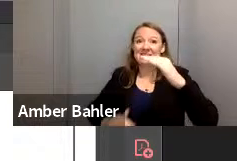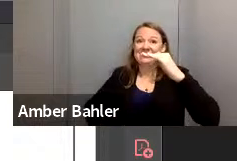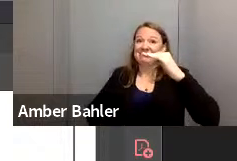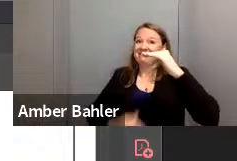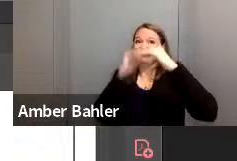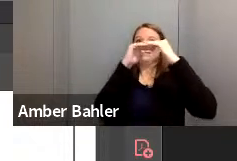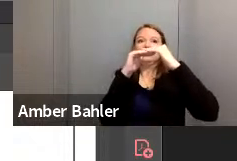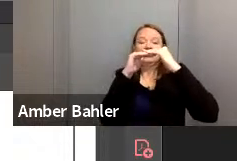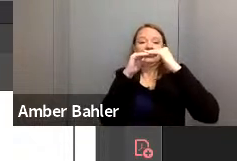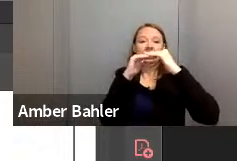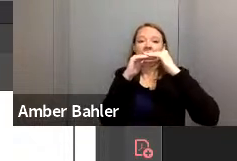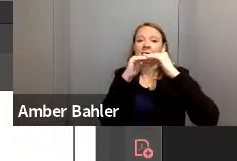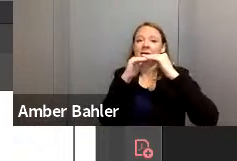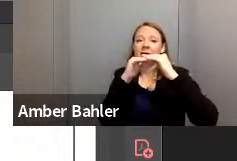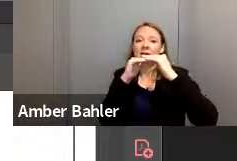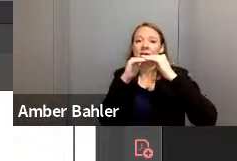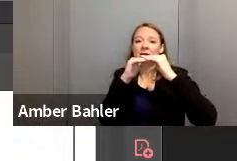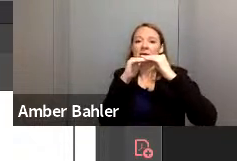up.